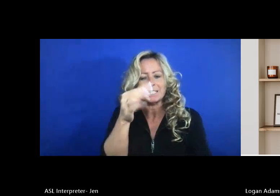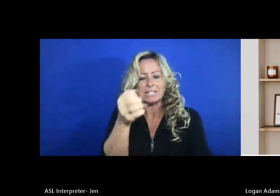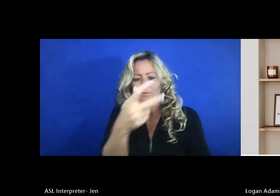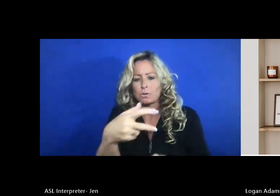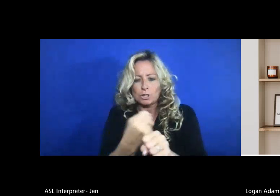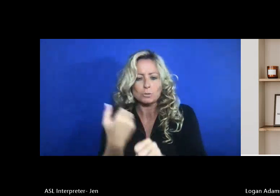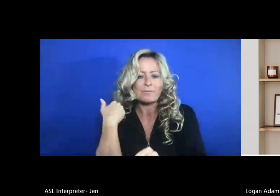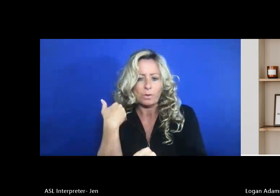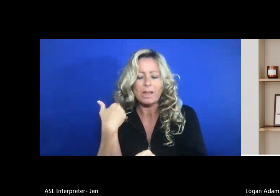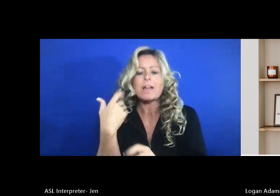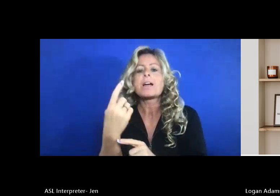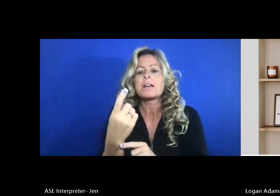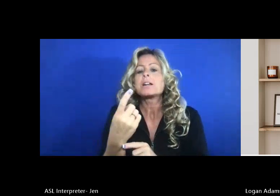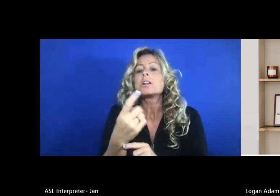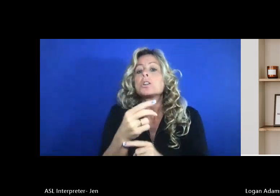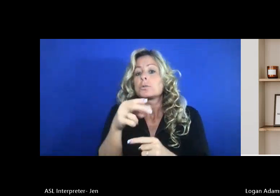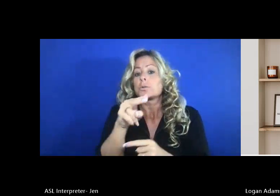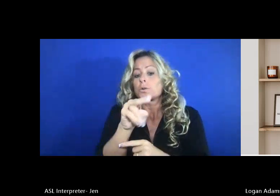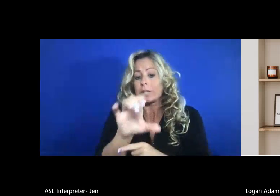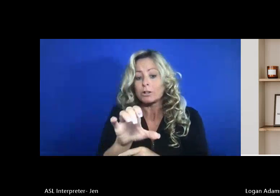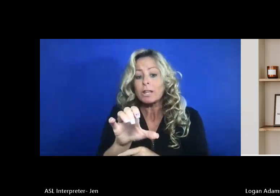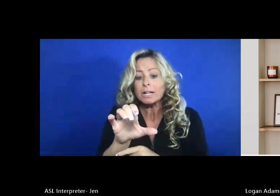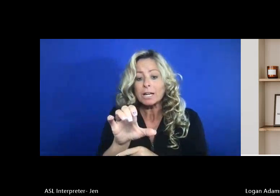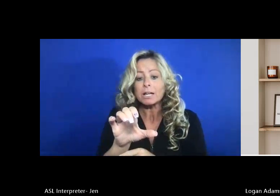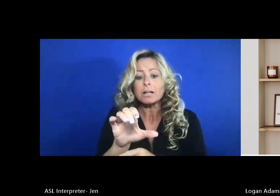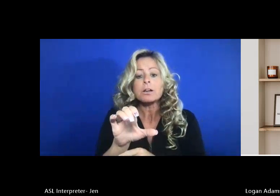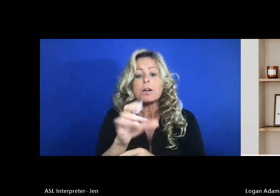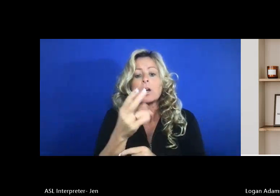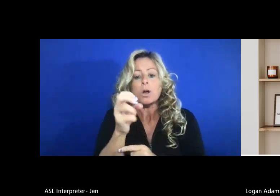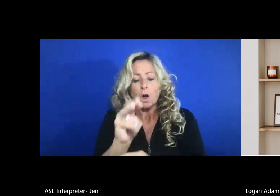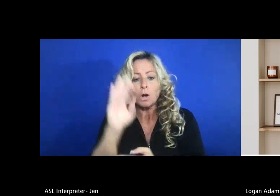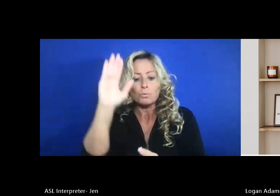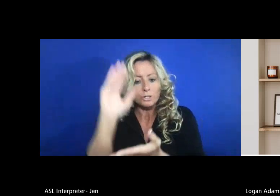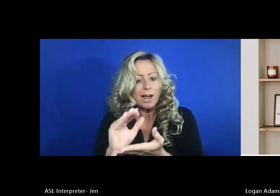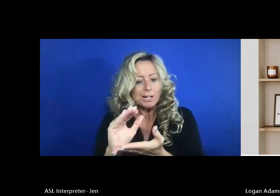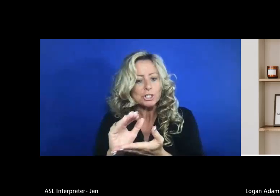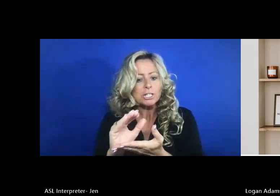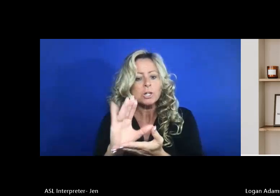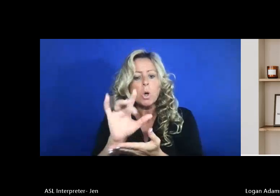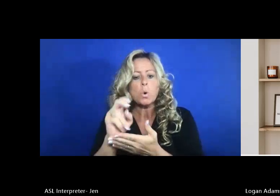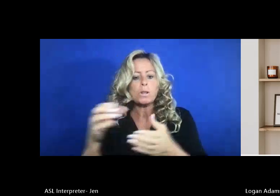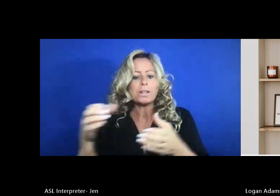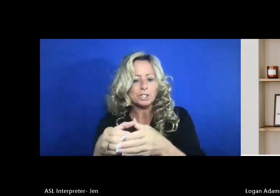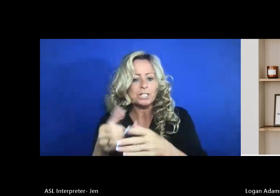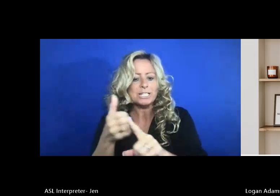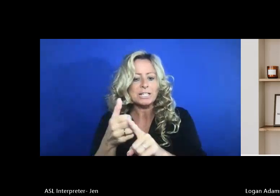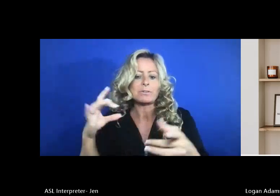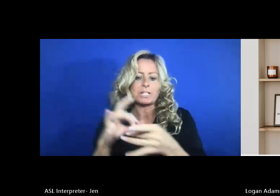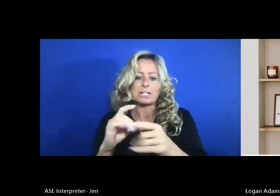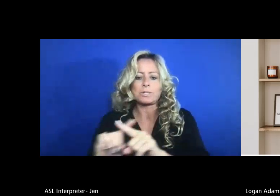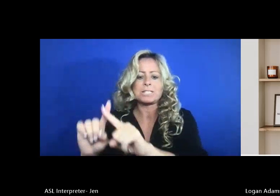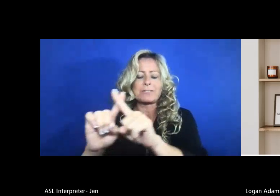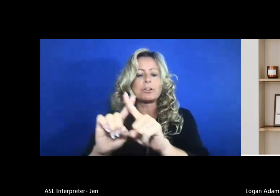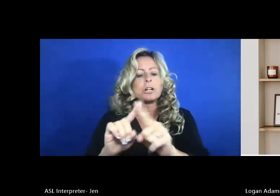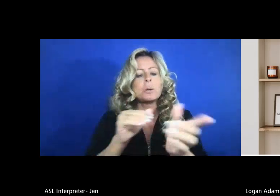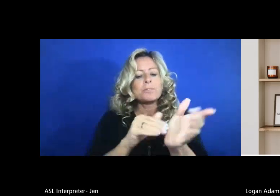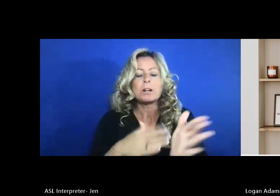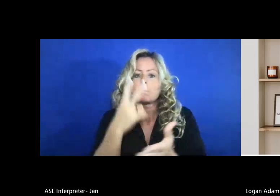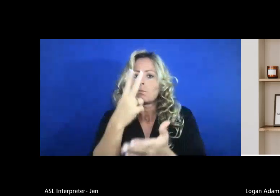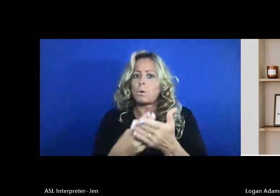couple years before that, through the North Carolina Harm Reduction Coalition, I was connected with a different provider in the area. Both times